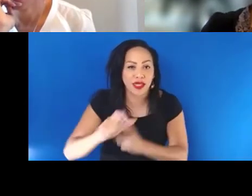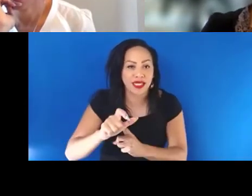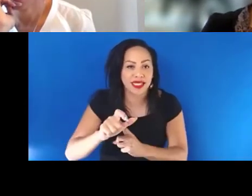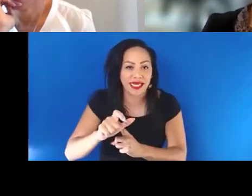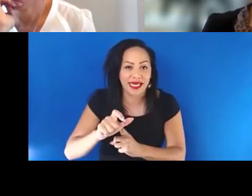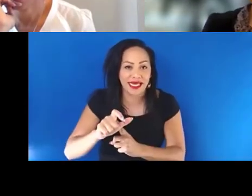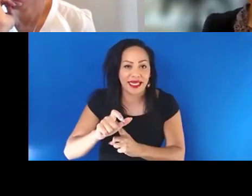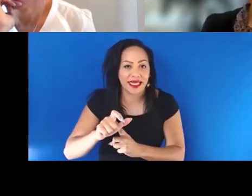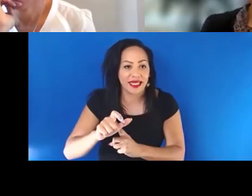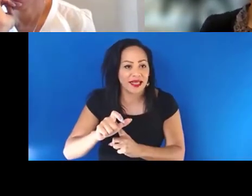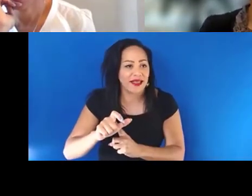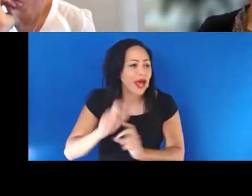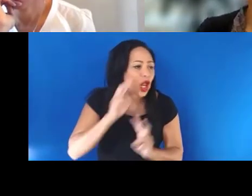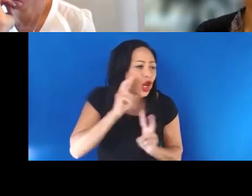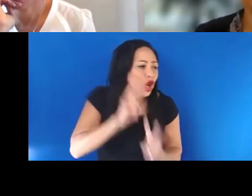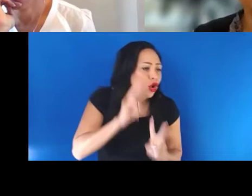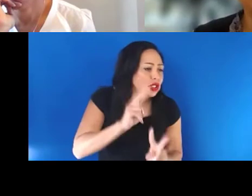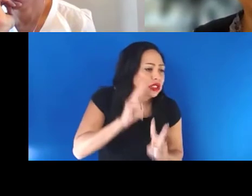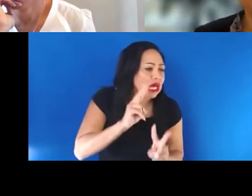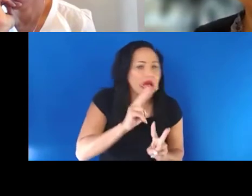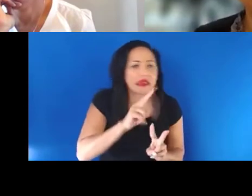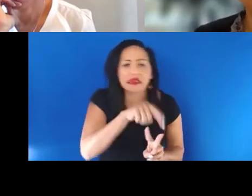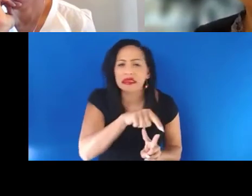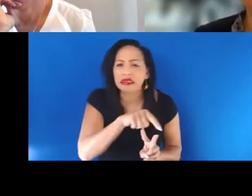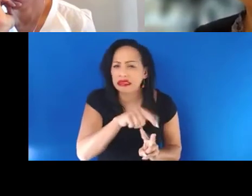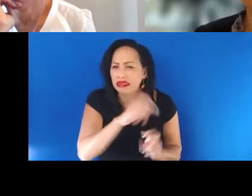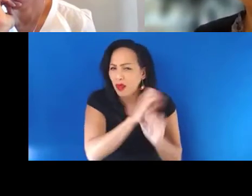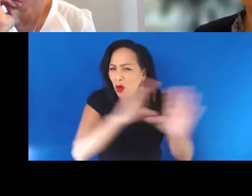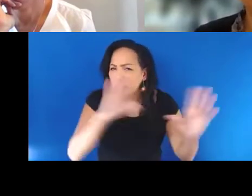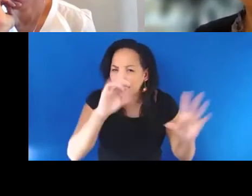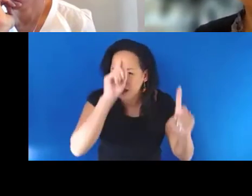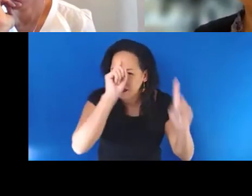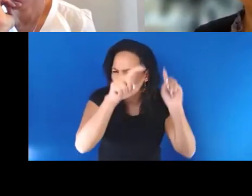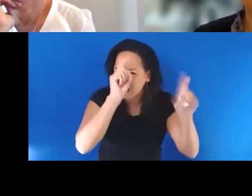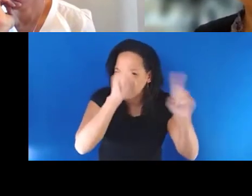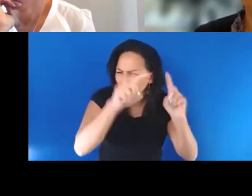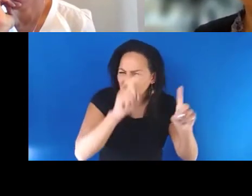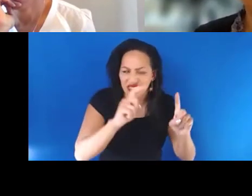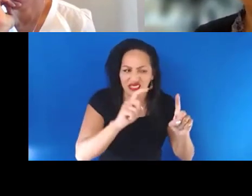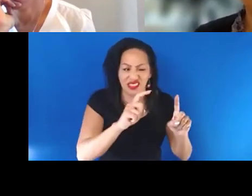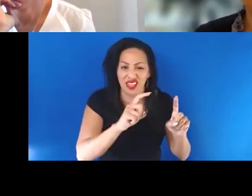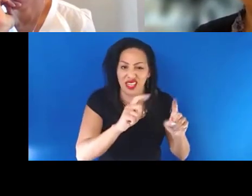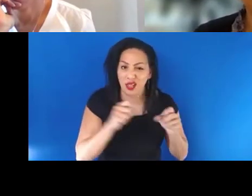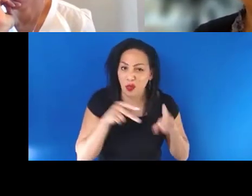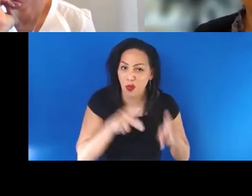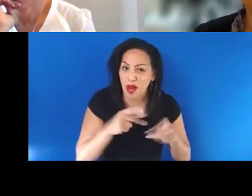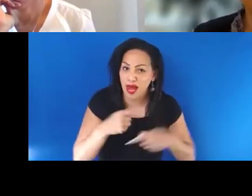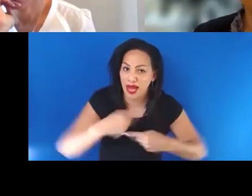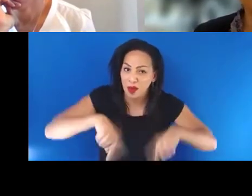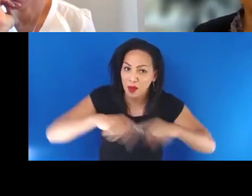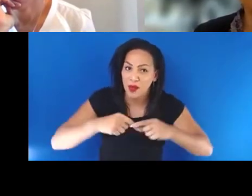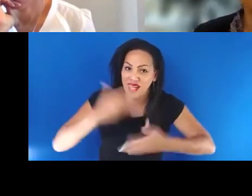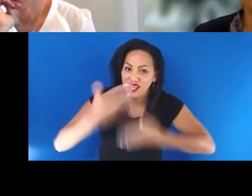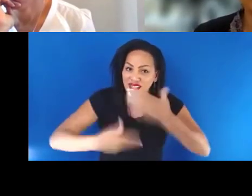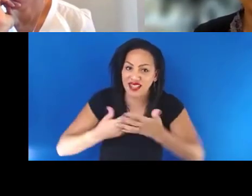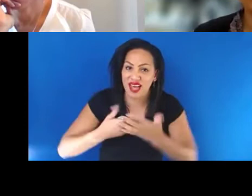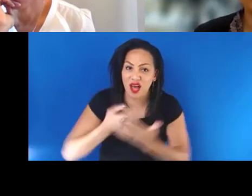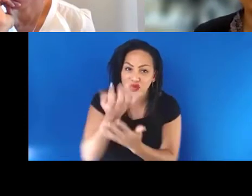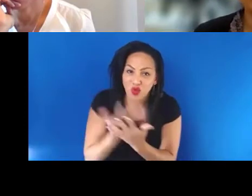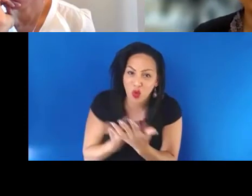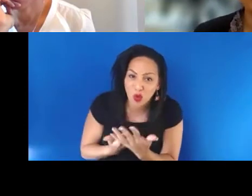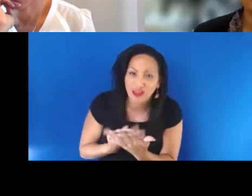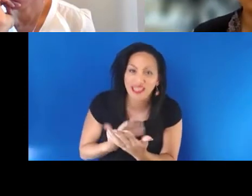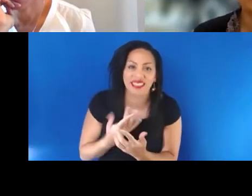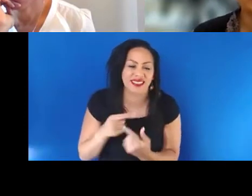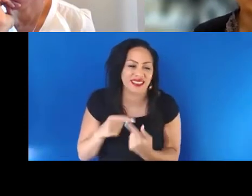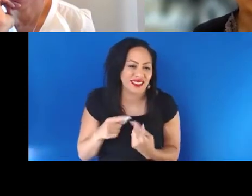expose the racism that is in the sector, in the way that we tell stories or in the language that we are using, you